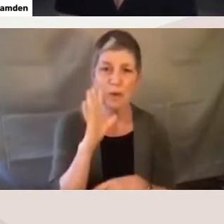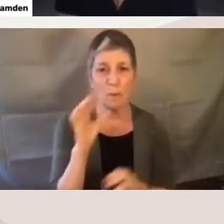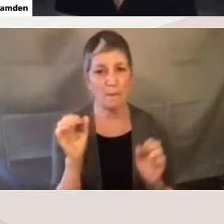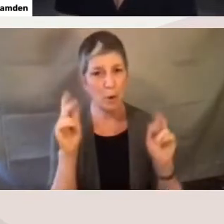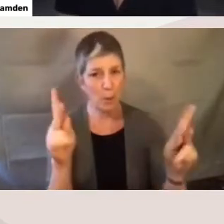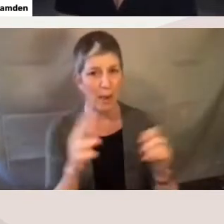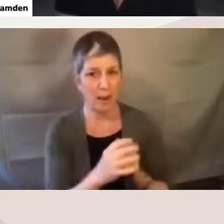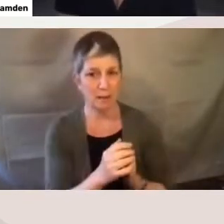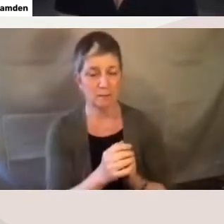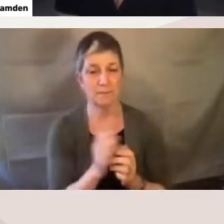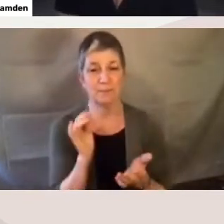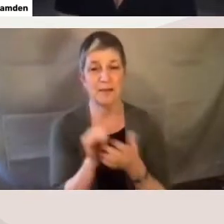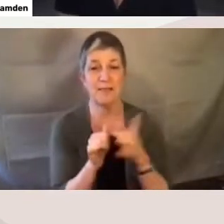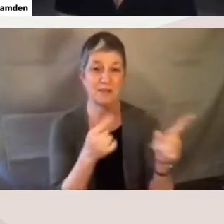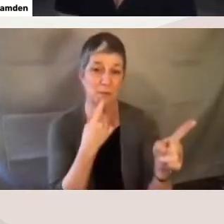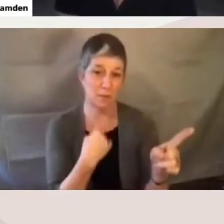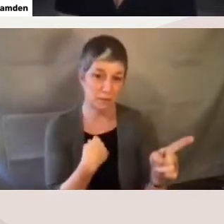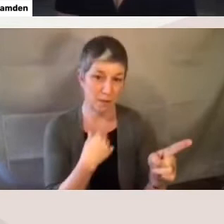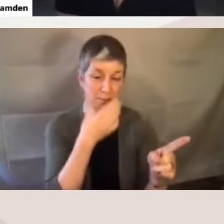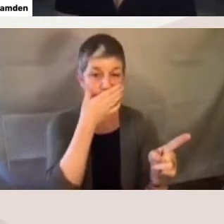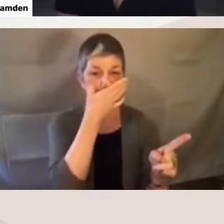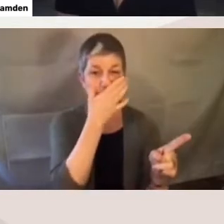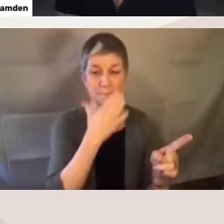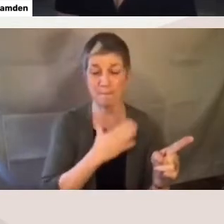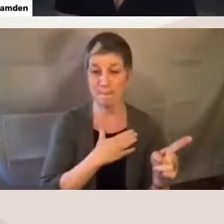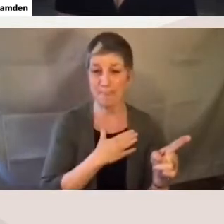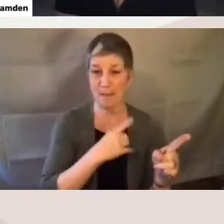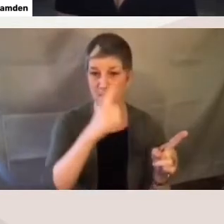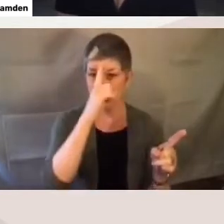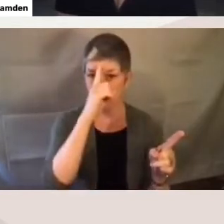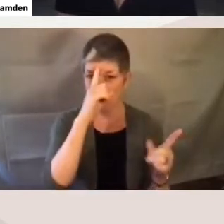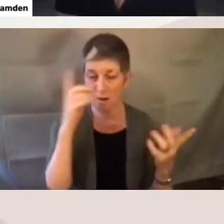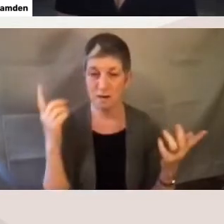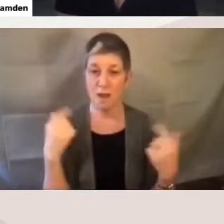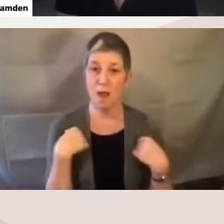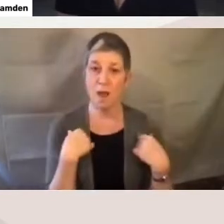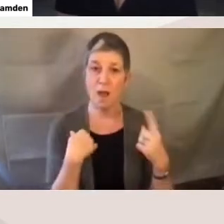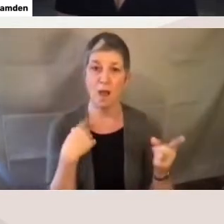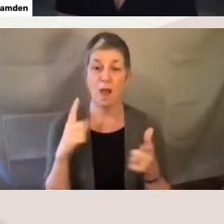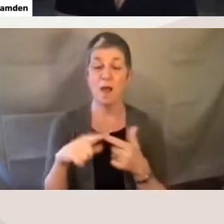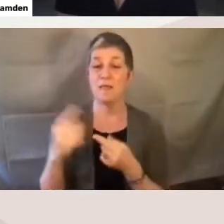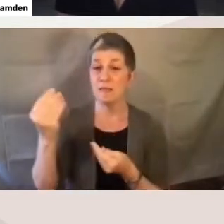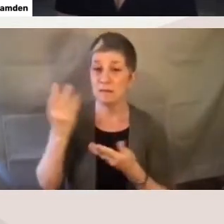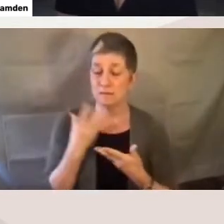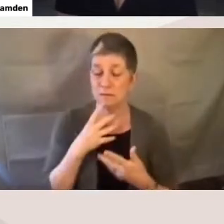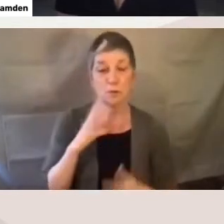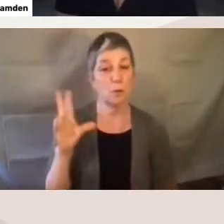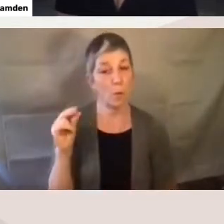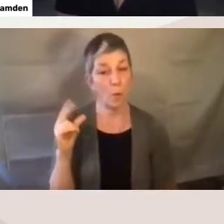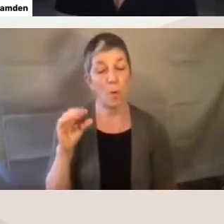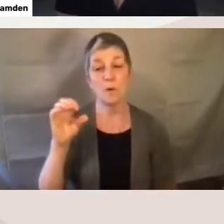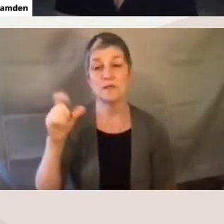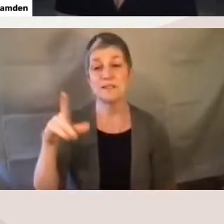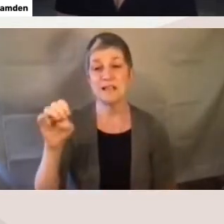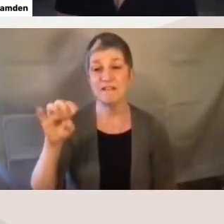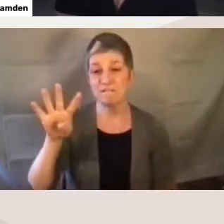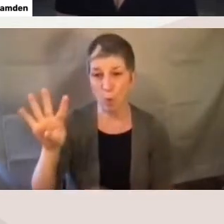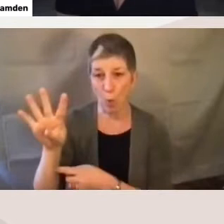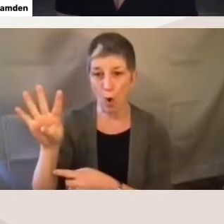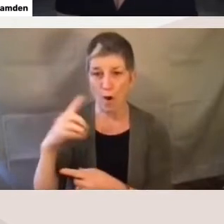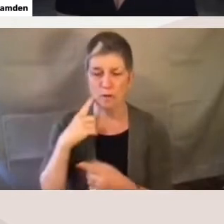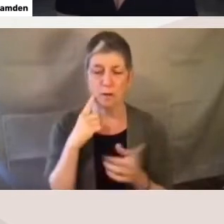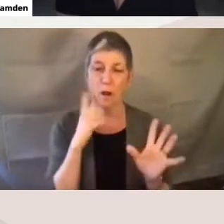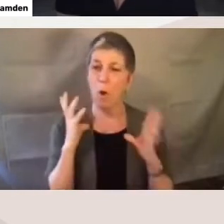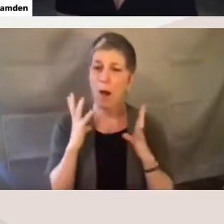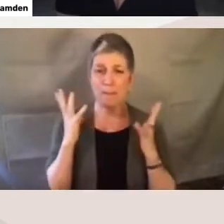Like, that's kind of what they were just telling me. So in my mind, when I was told about my stage 4, I was still thinking the same thing. Like, I'm